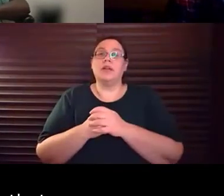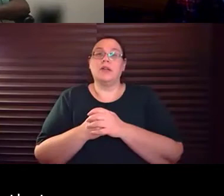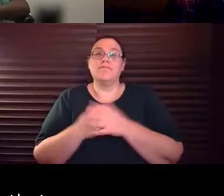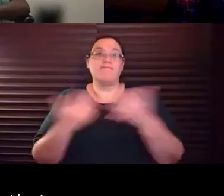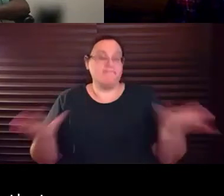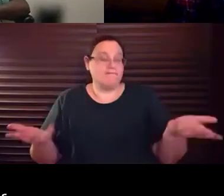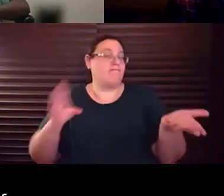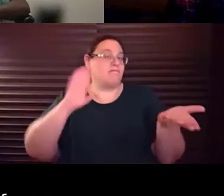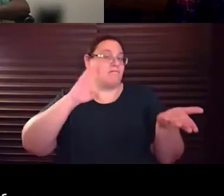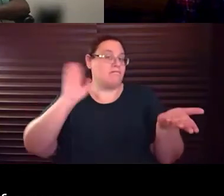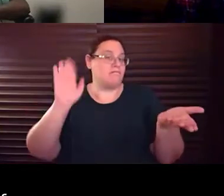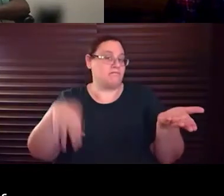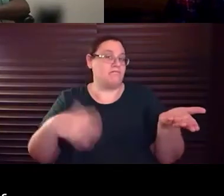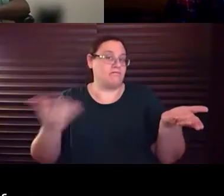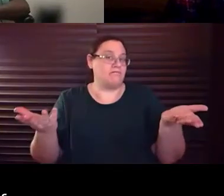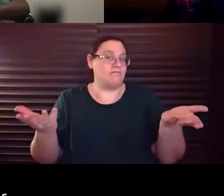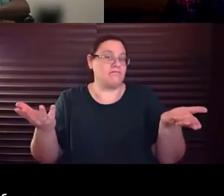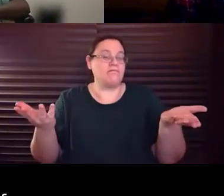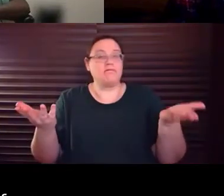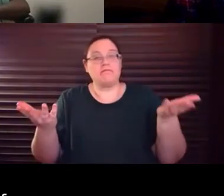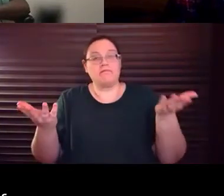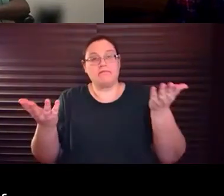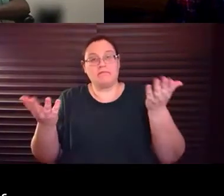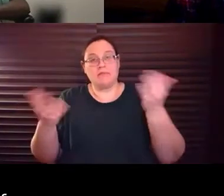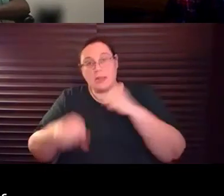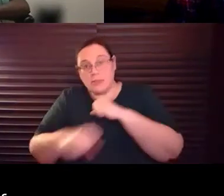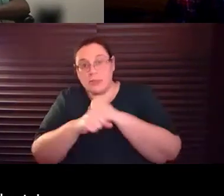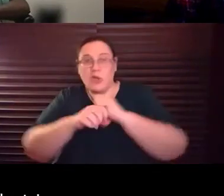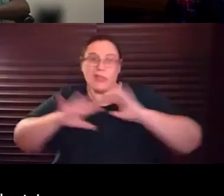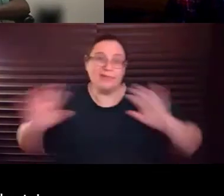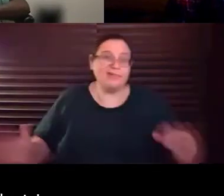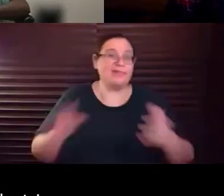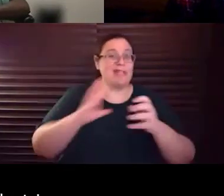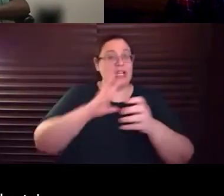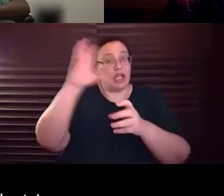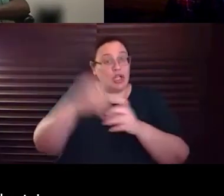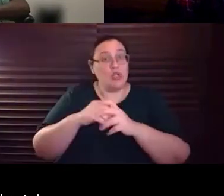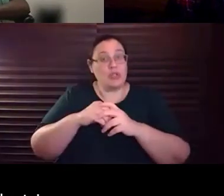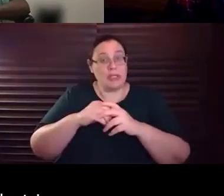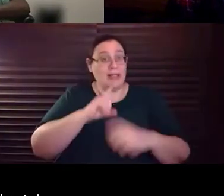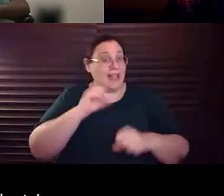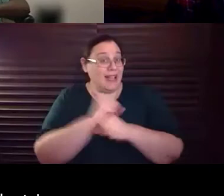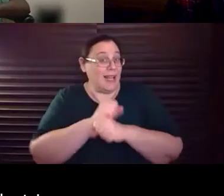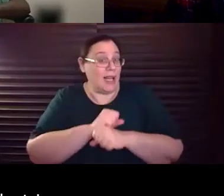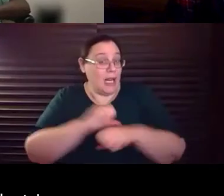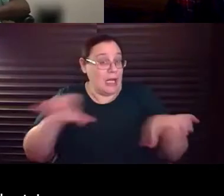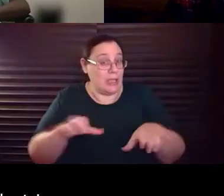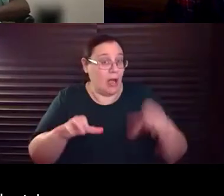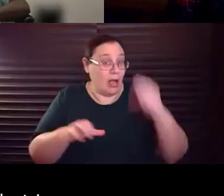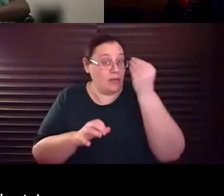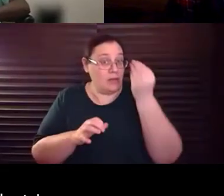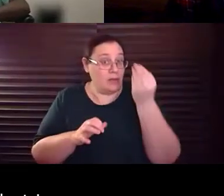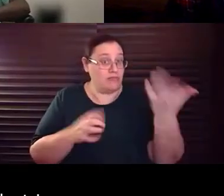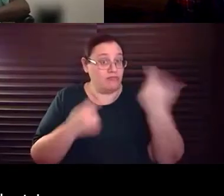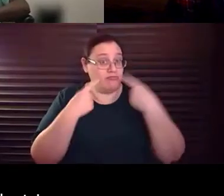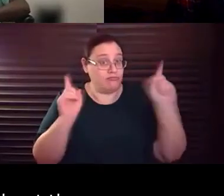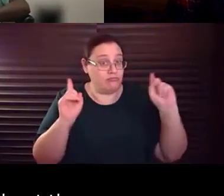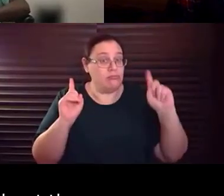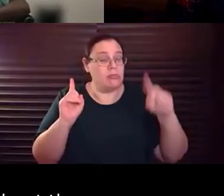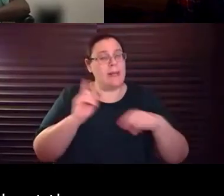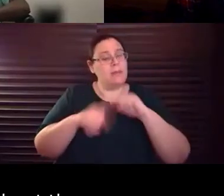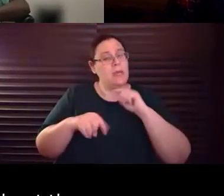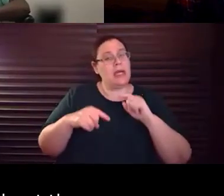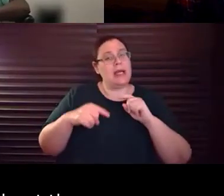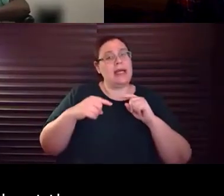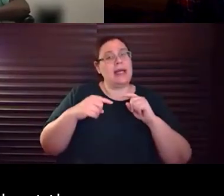this is promoting, of course, inclusion and inclusivity, and it is. But I do want to know, I